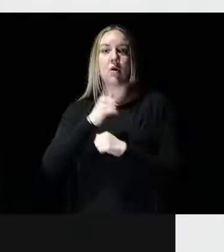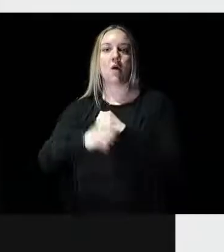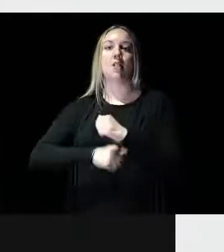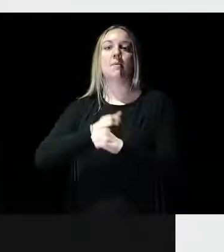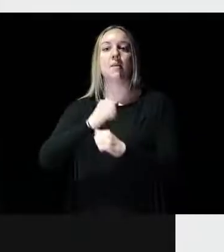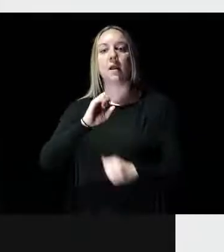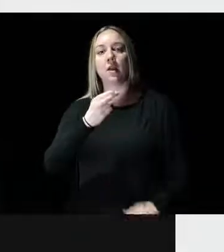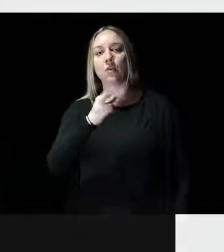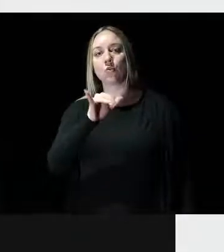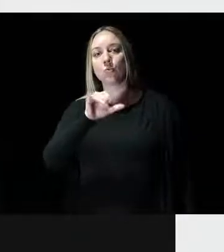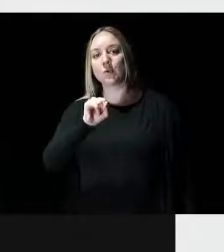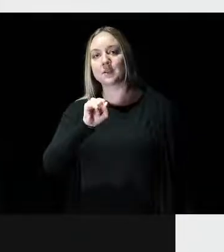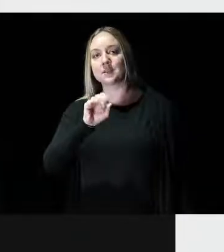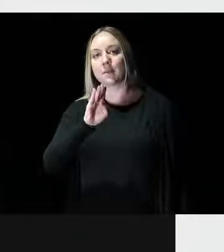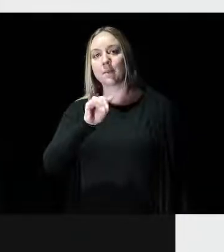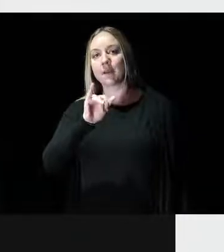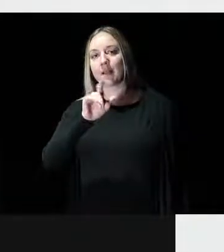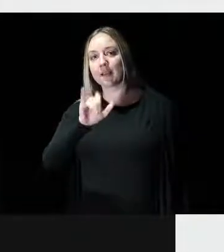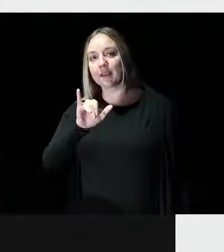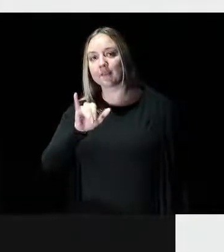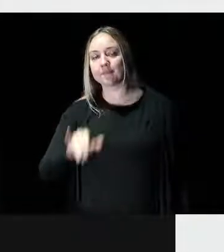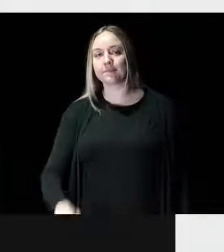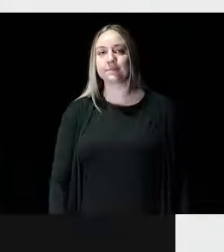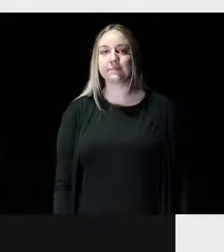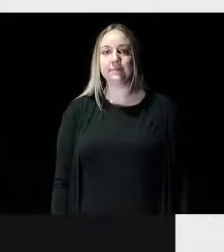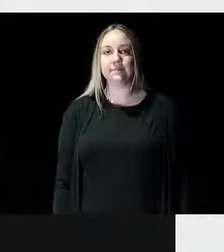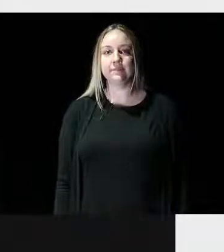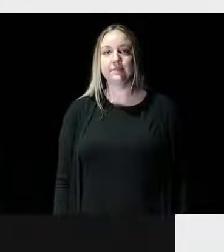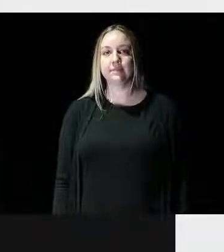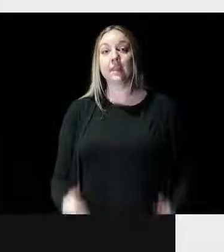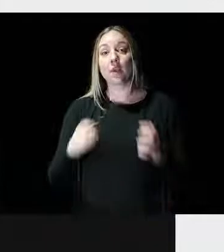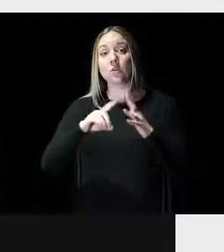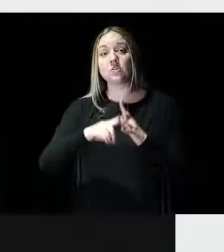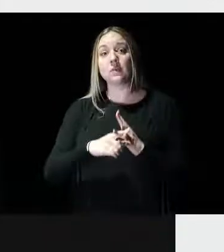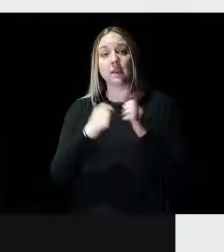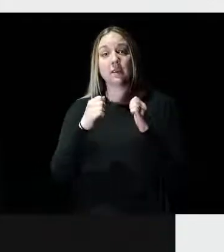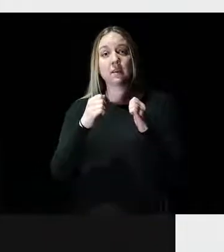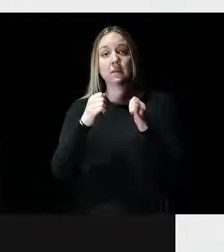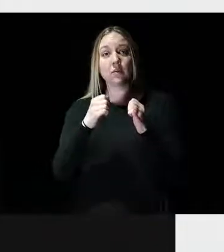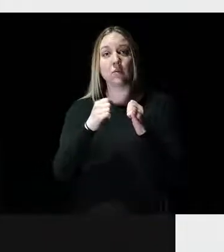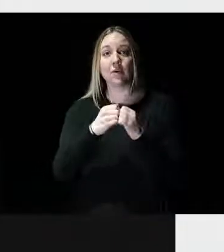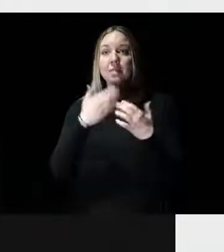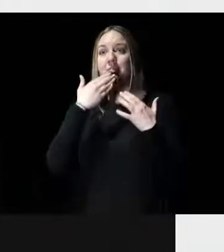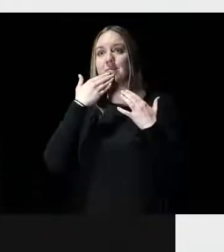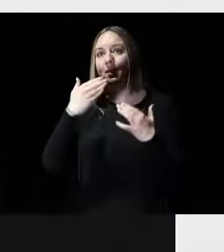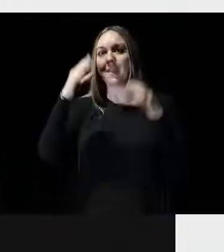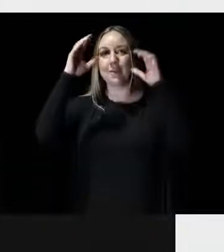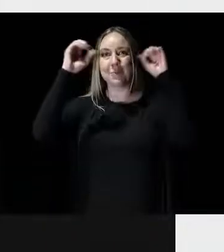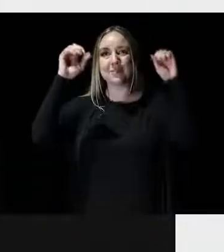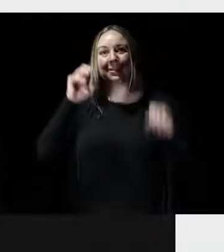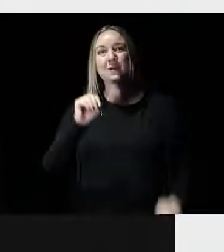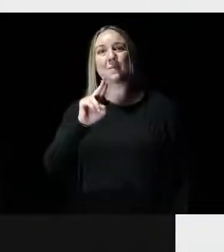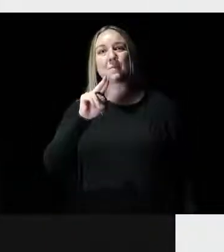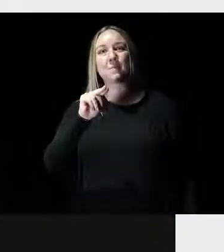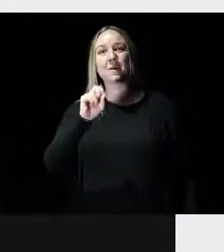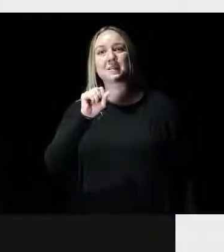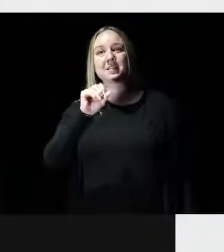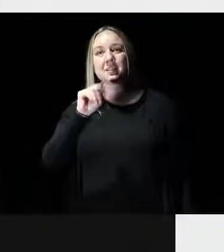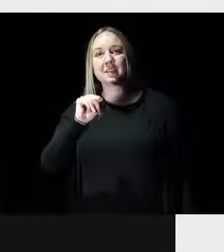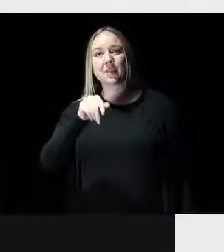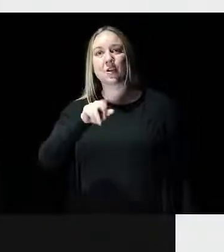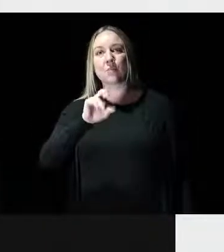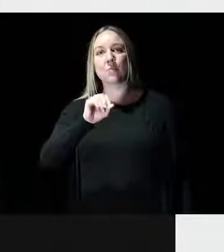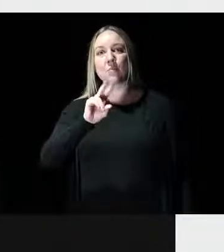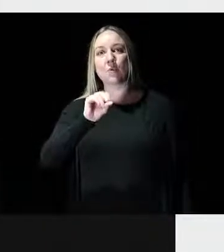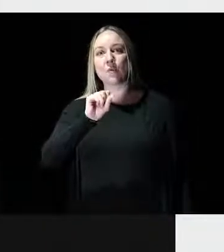Brand Consulting. I'd like to begin by offering a special thanks to President Munson, Provost Granberg, and Dr.